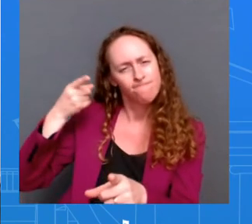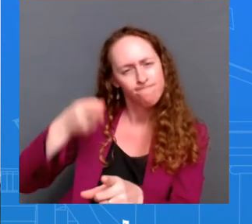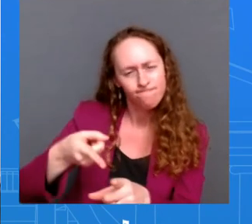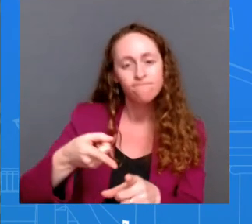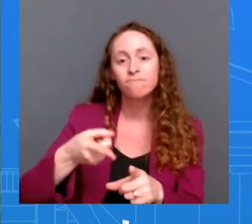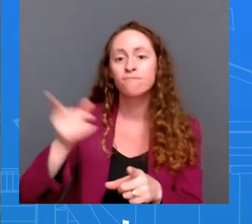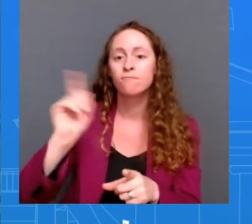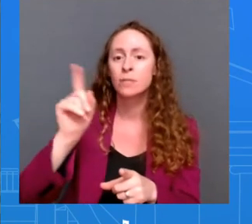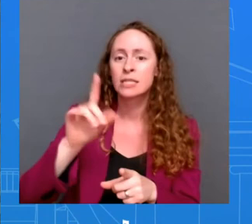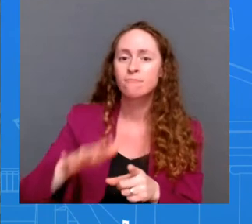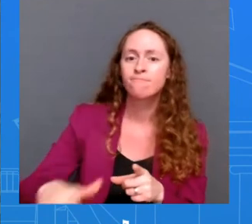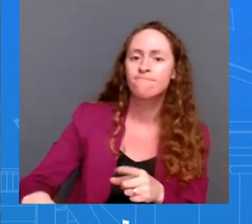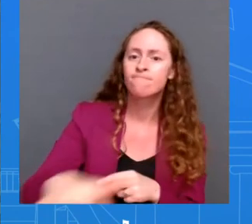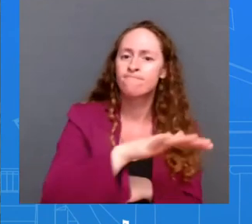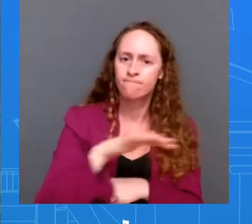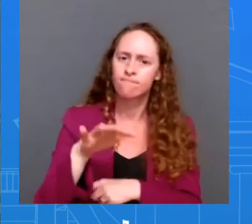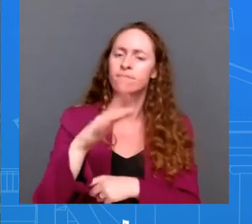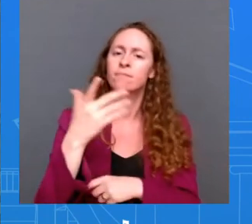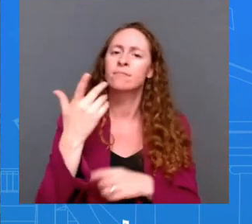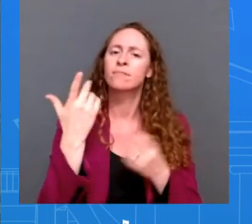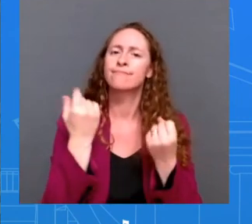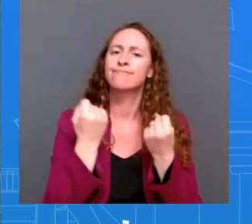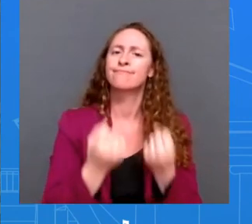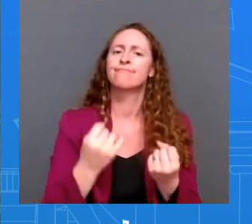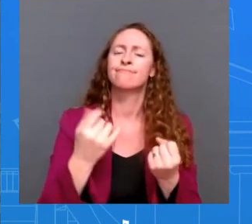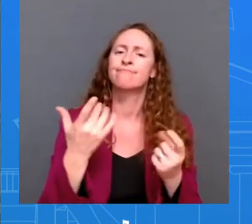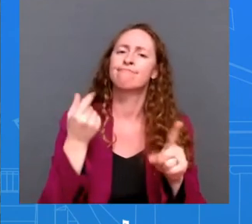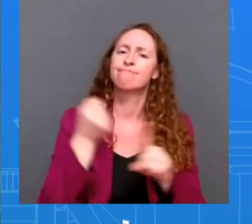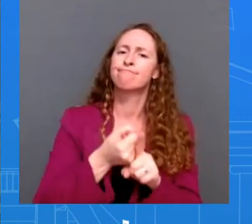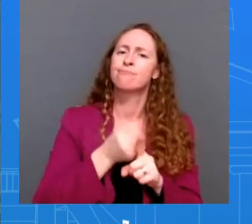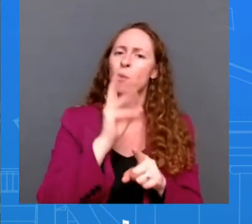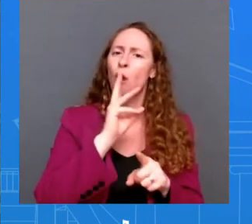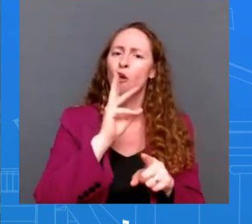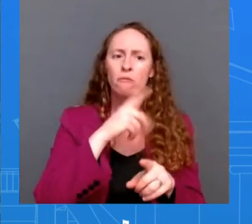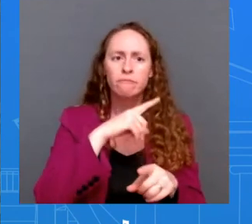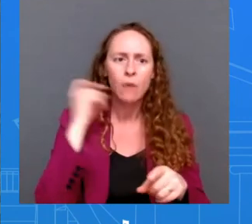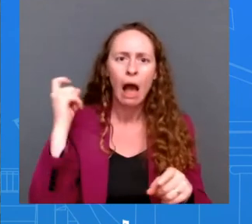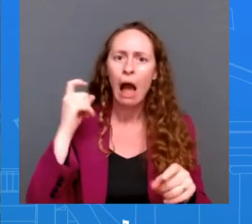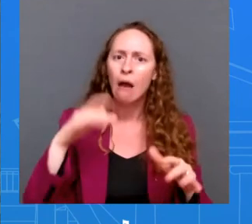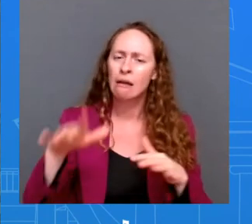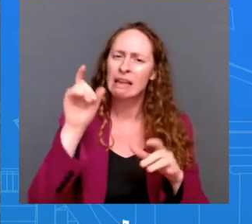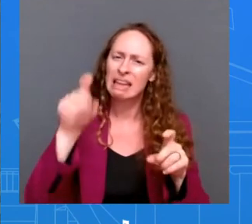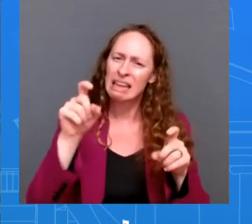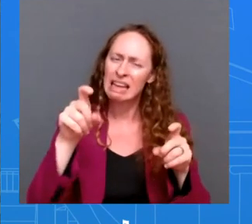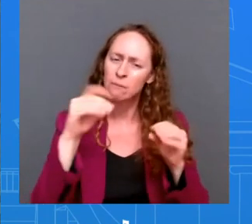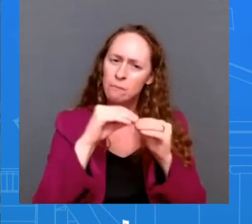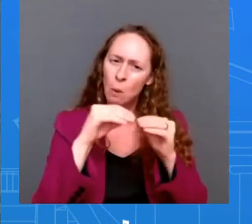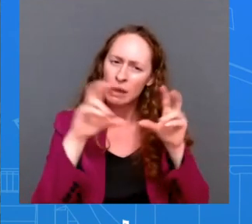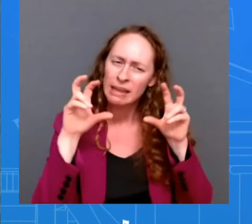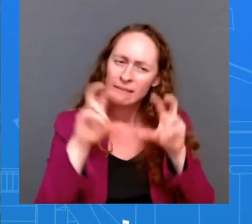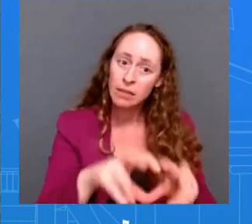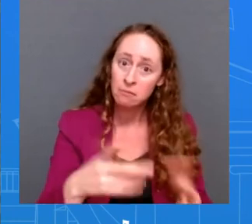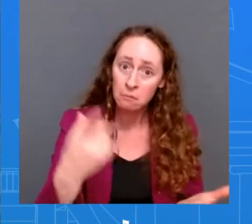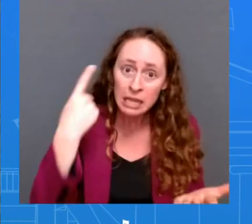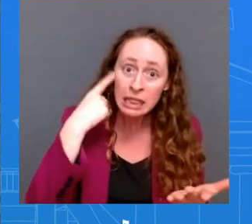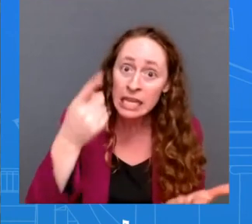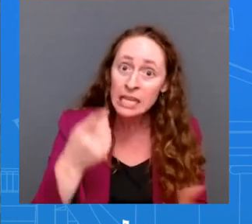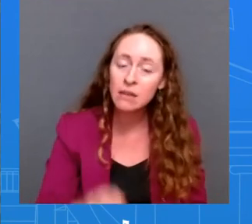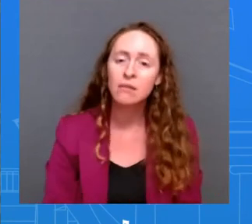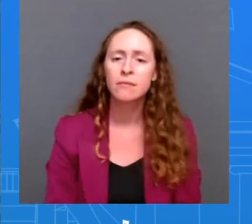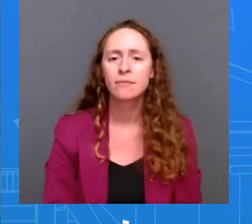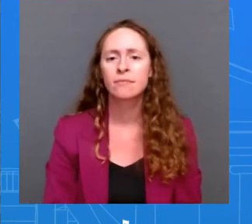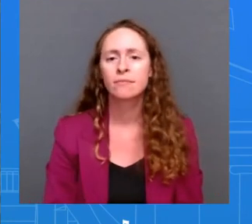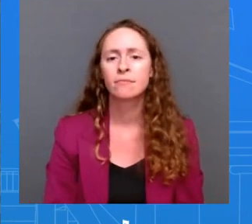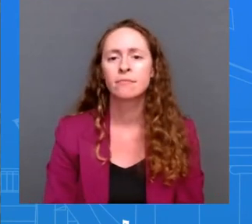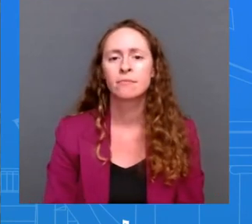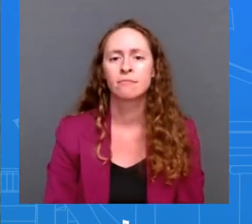thing? I'm not gonna speak to what the senator is calling for, asking for. That's negotiations that